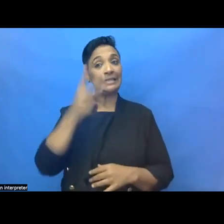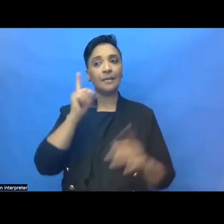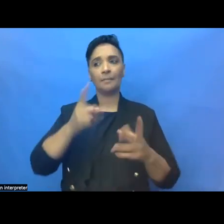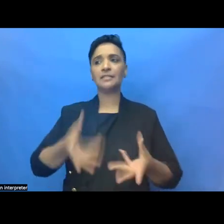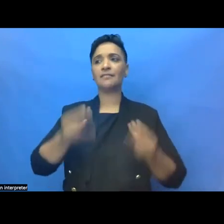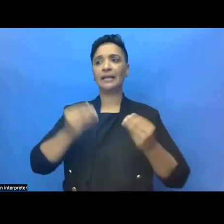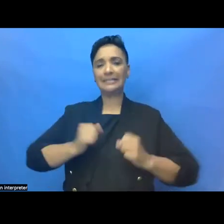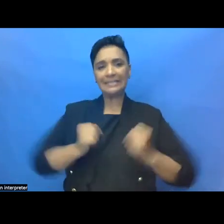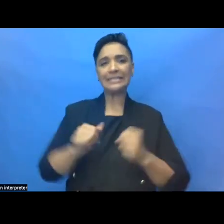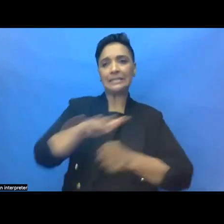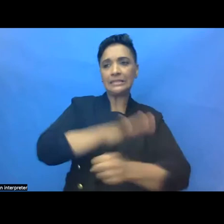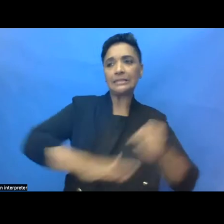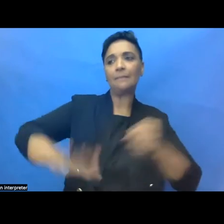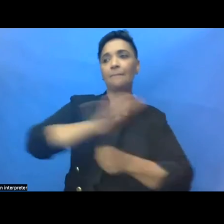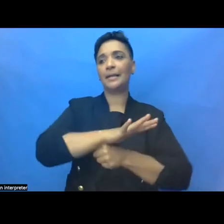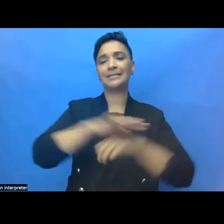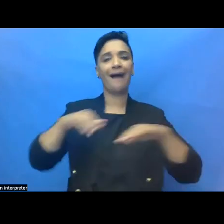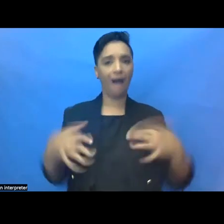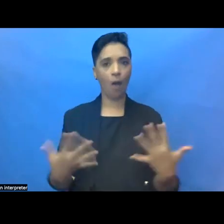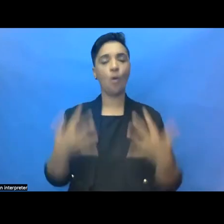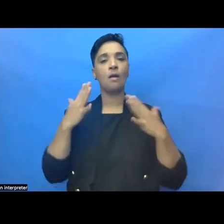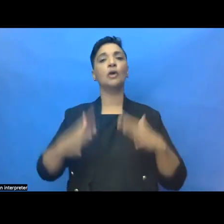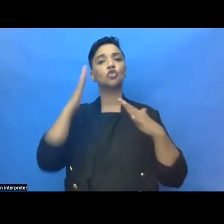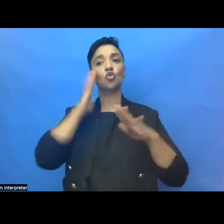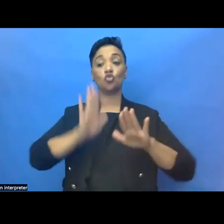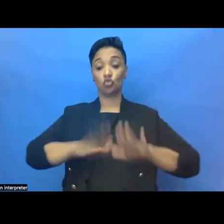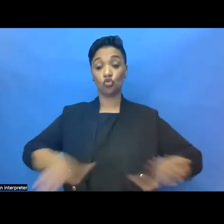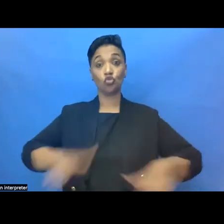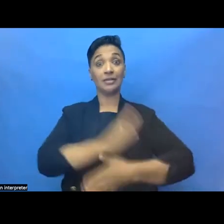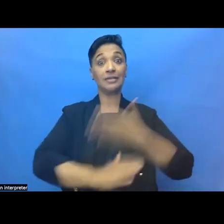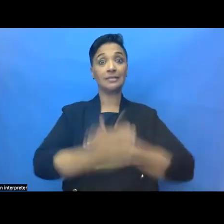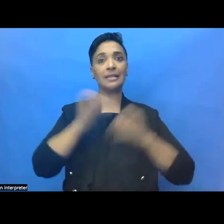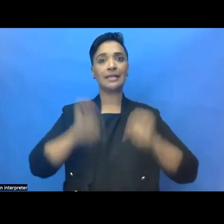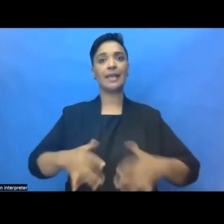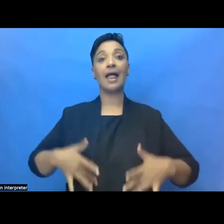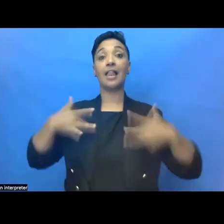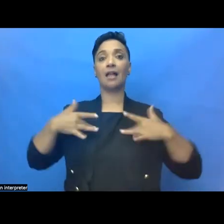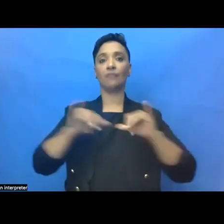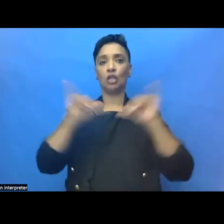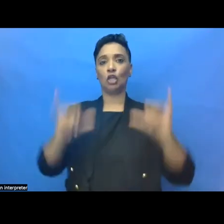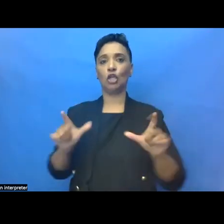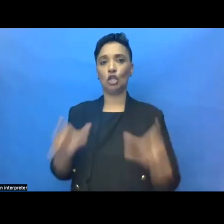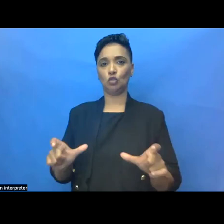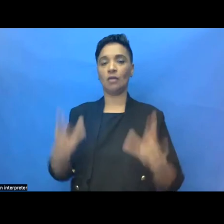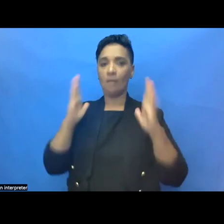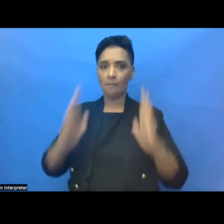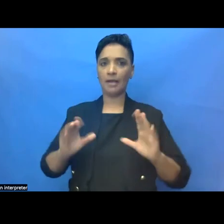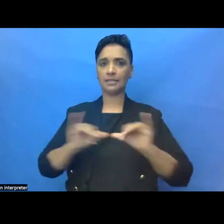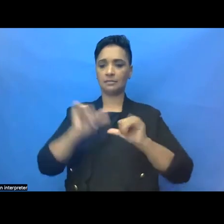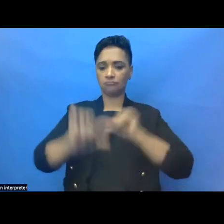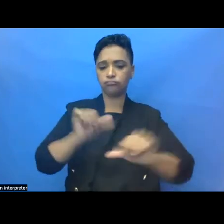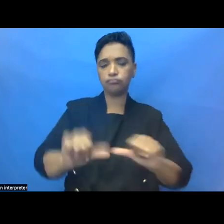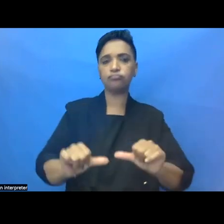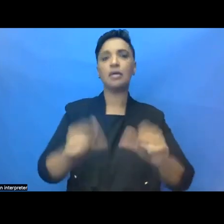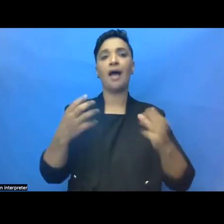elbow out room for children with disabilities who are residing in institutions to have a voice within the humanitarian system. Aligned with